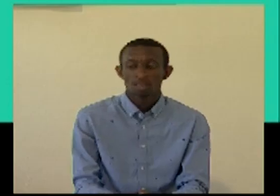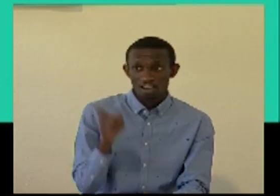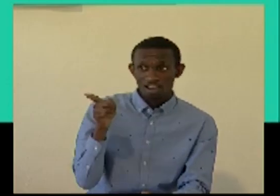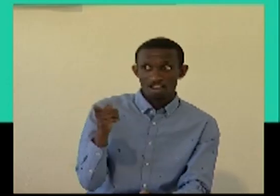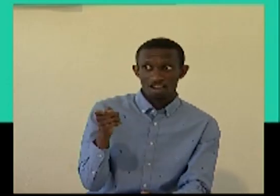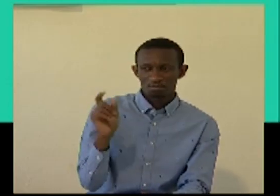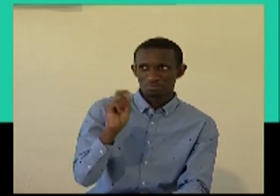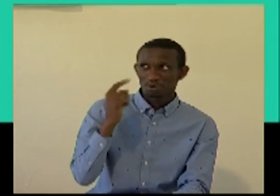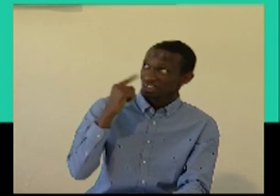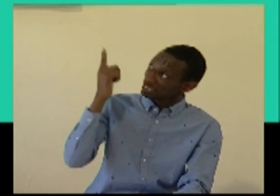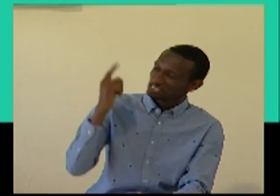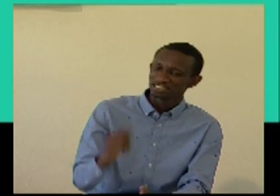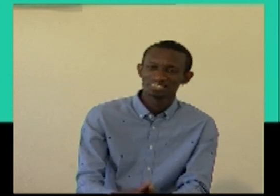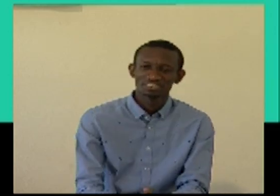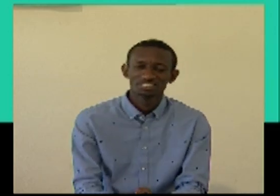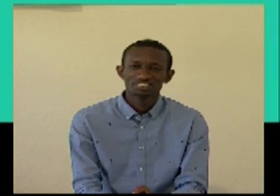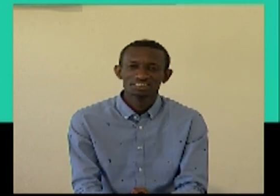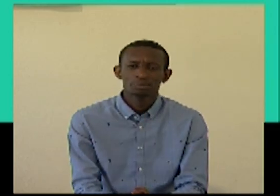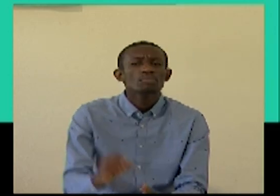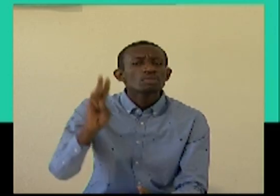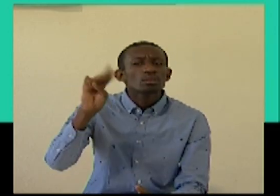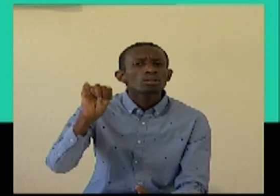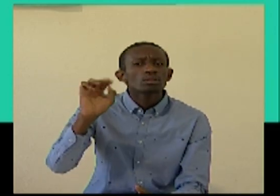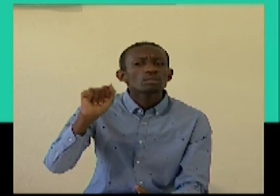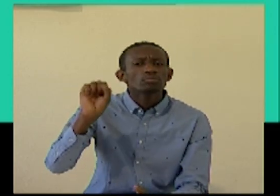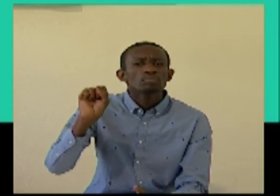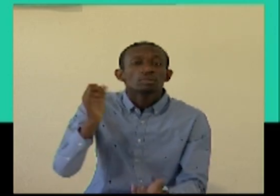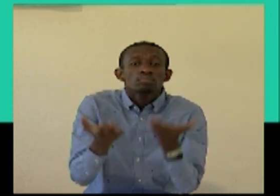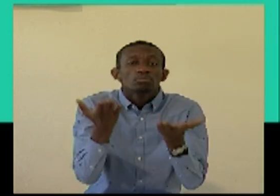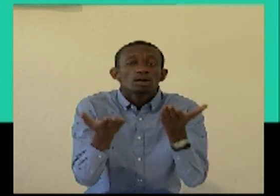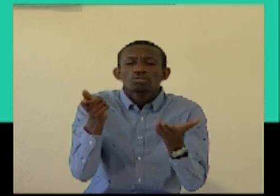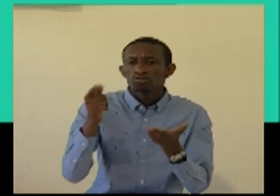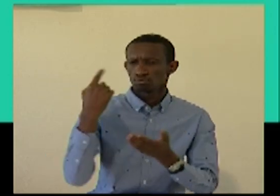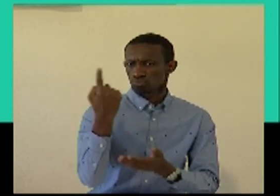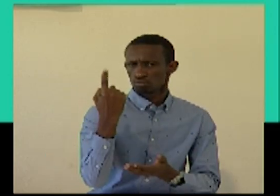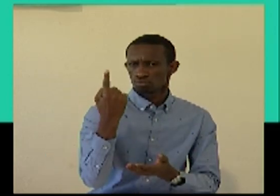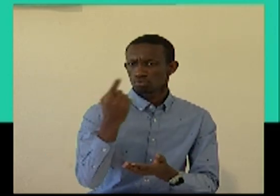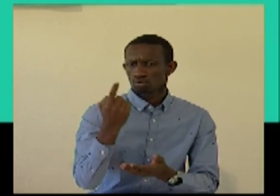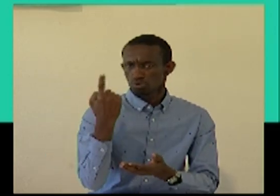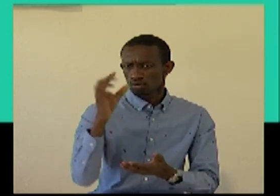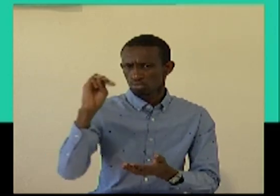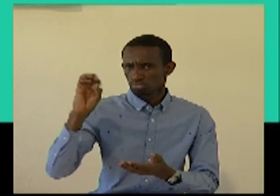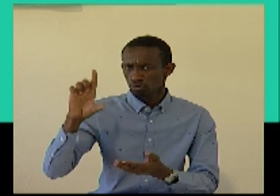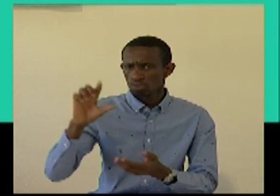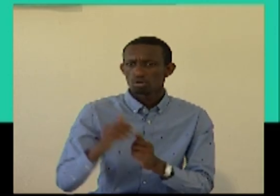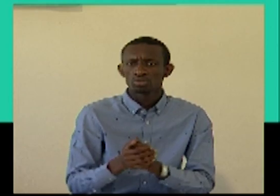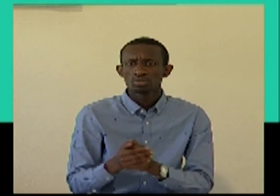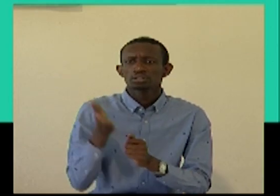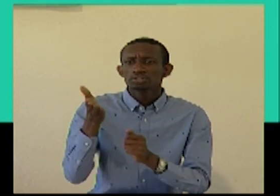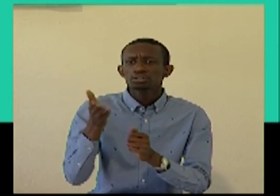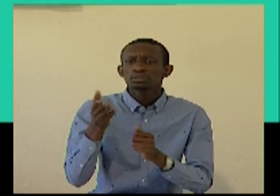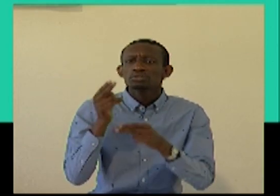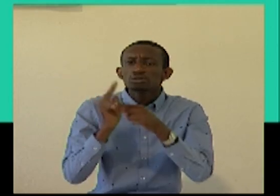which is written on the slide. The mass of 1 mole of a substance is called its molar mass. We said